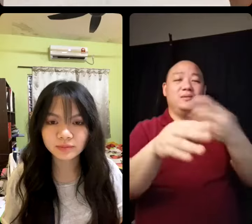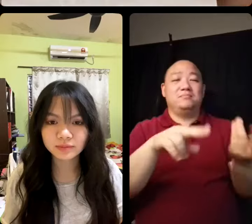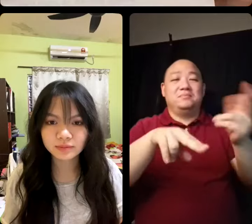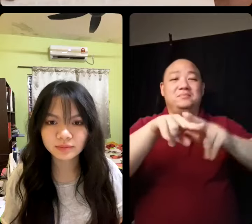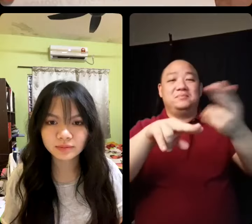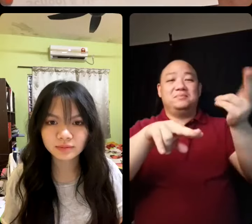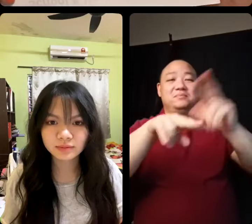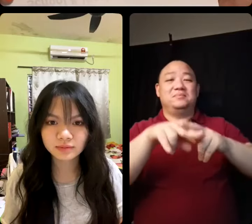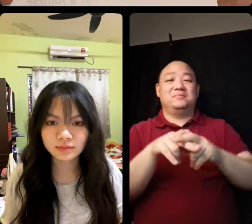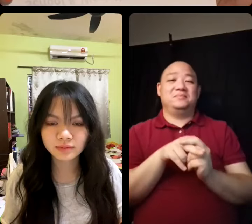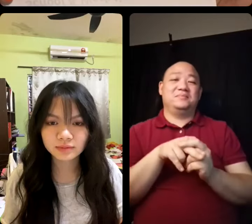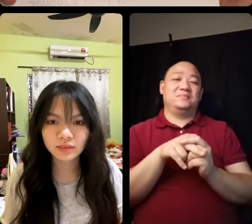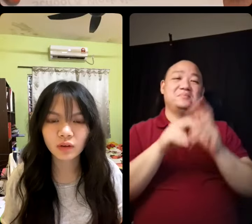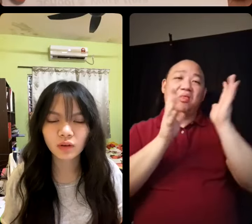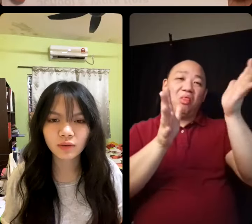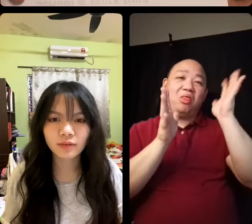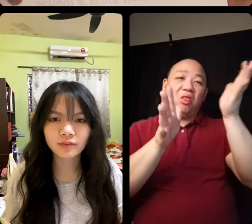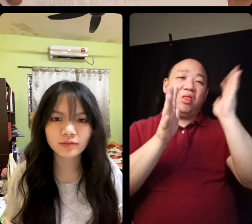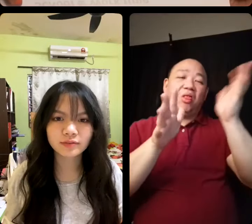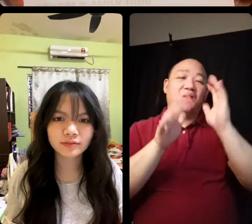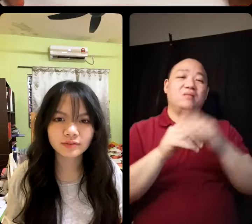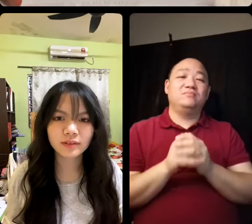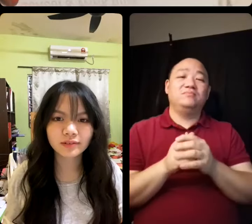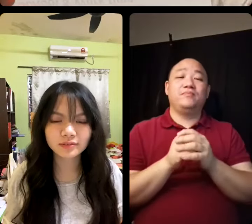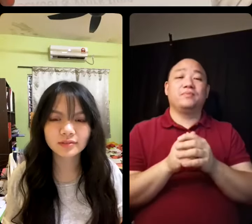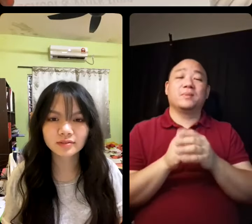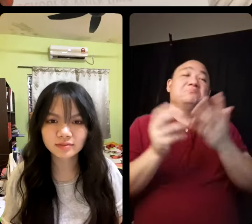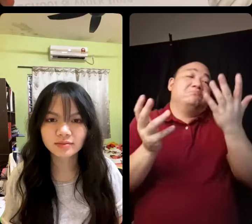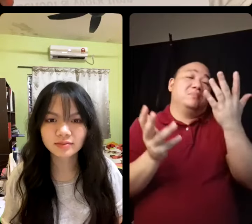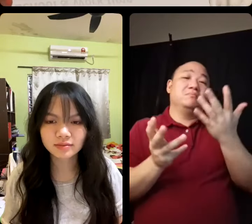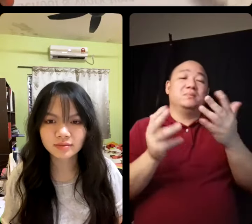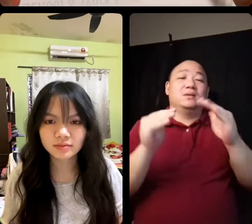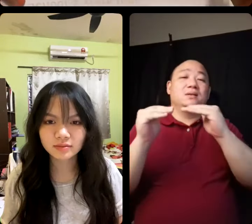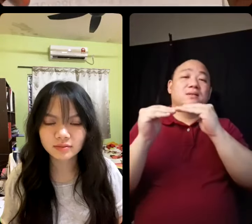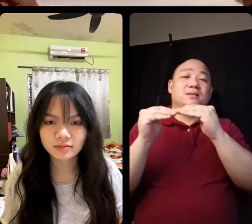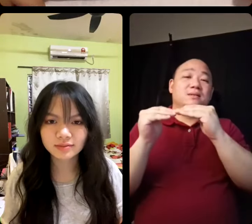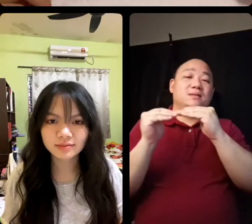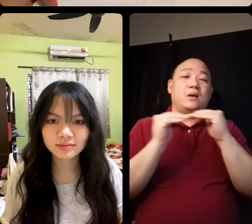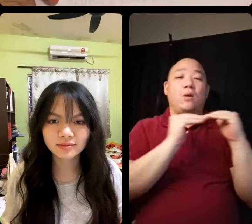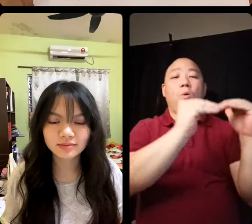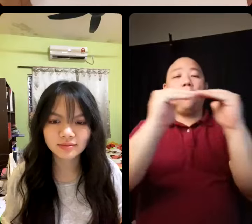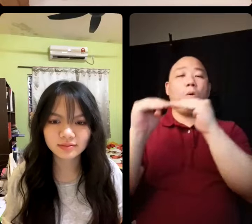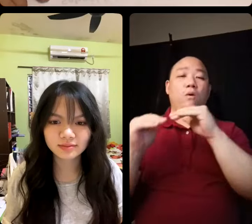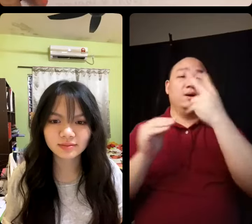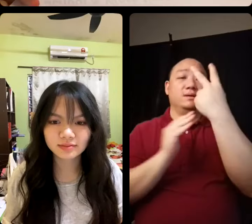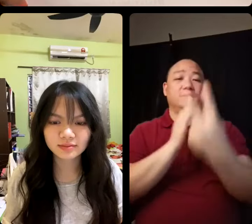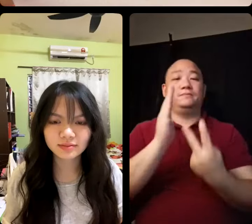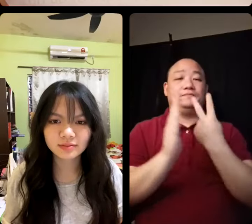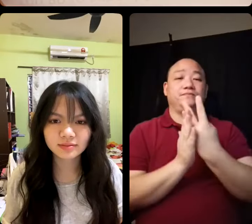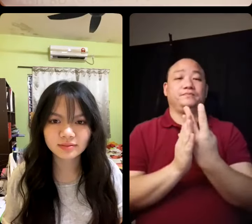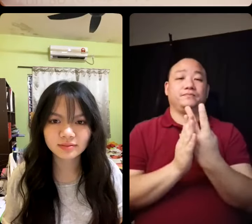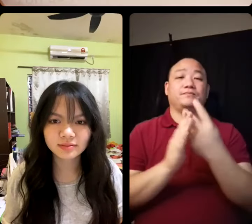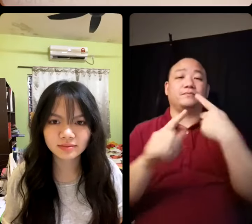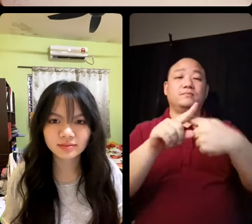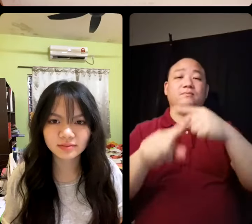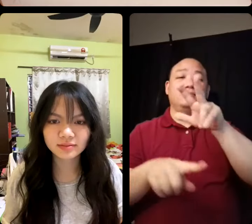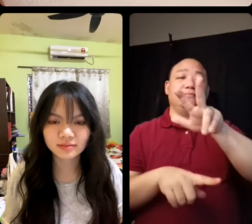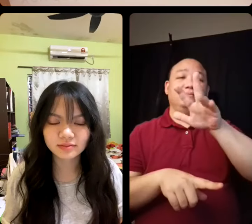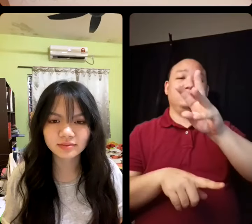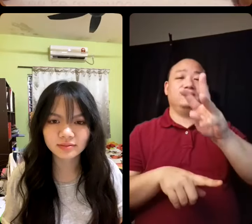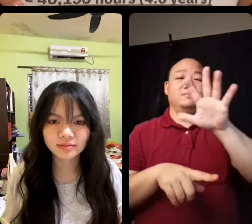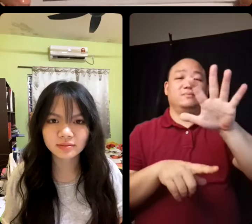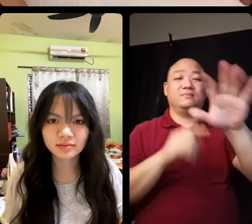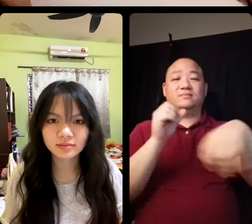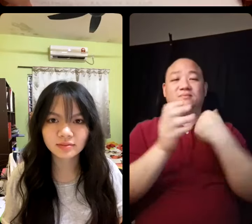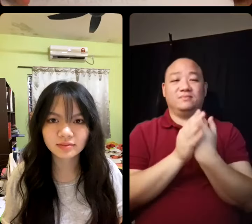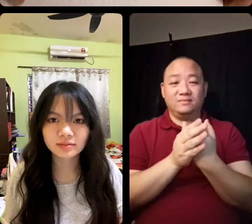masa makan, so it's going to be 2 hours times 365 days times 55 years. This is all the time that we spend to